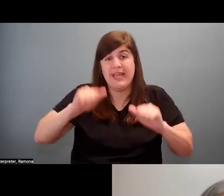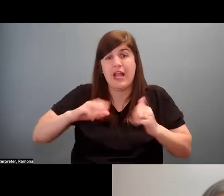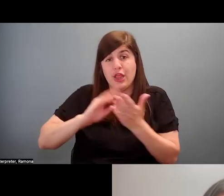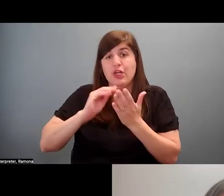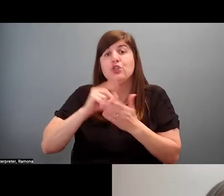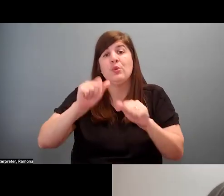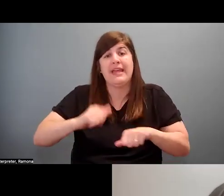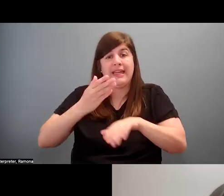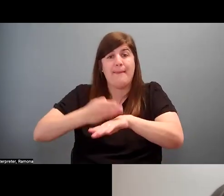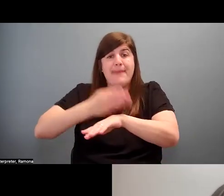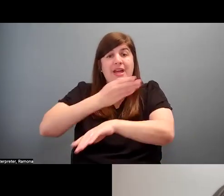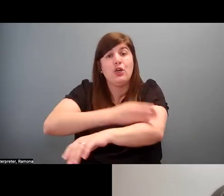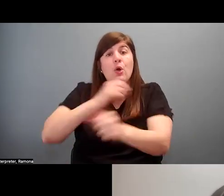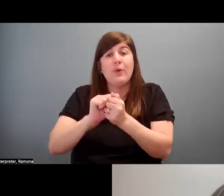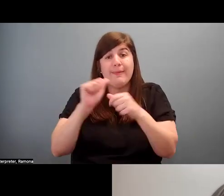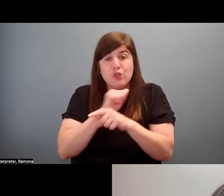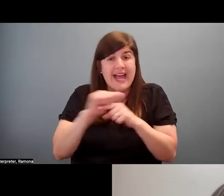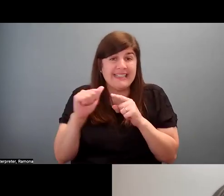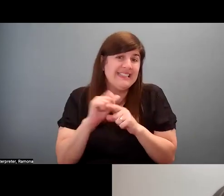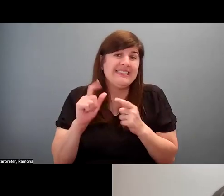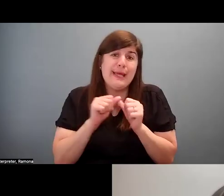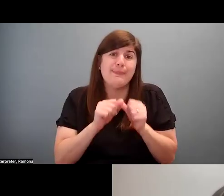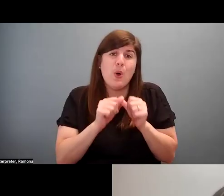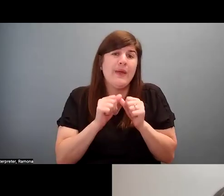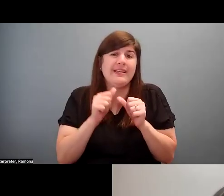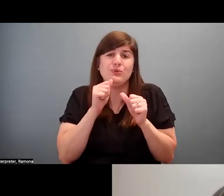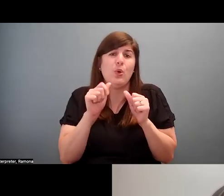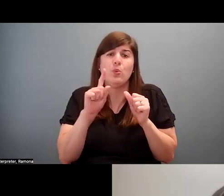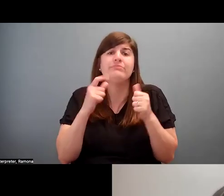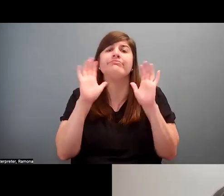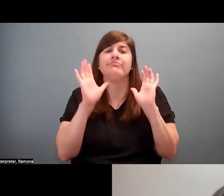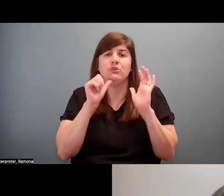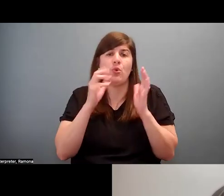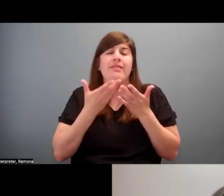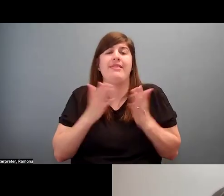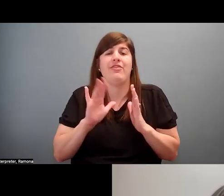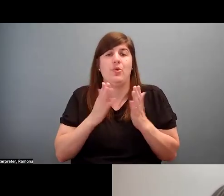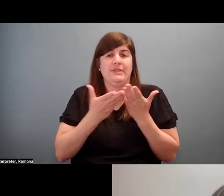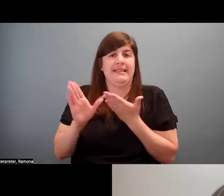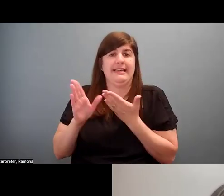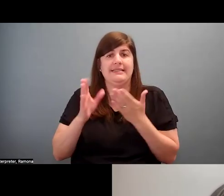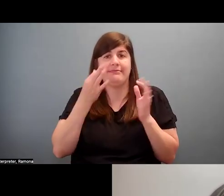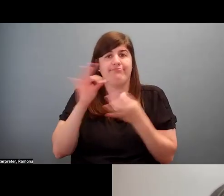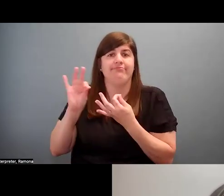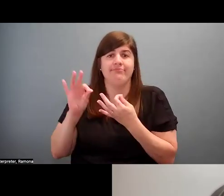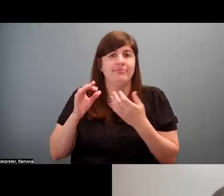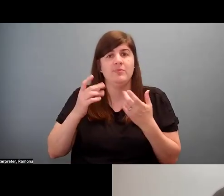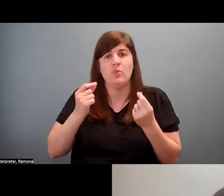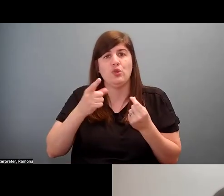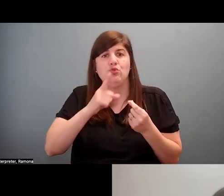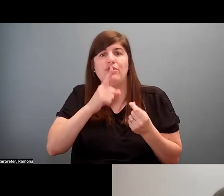get better with practice. So just keep going. Don't let those things deter you from doing something you really want to